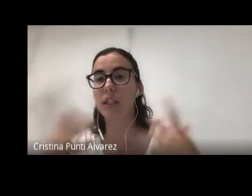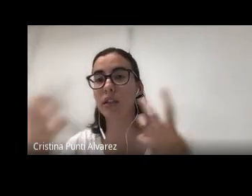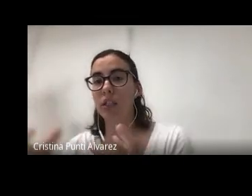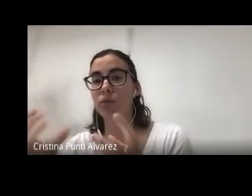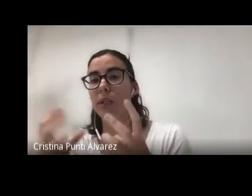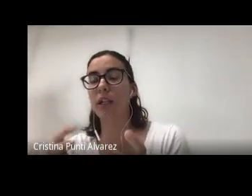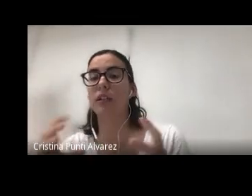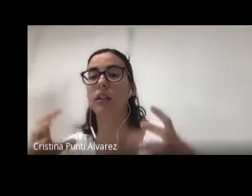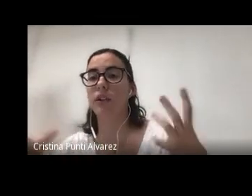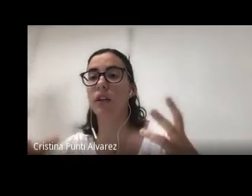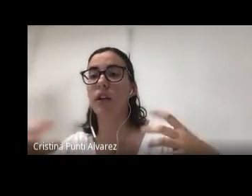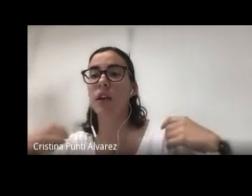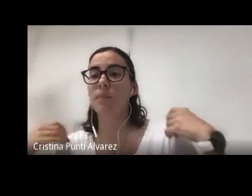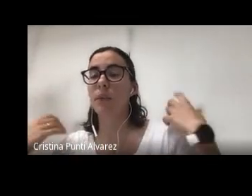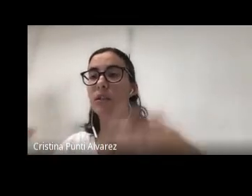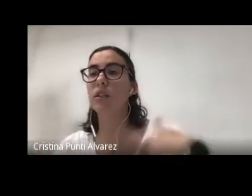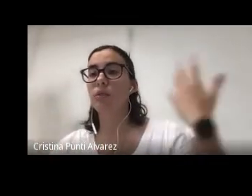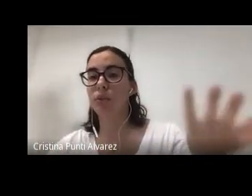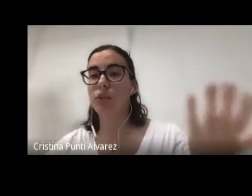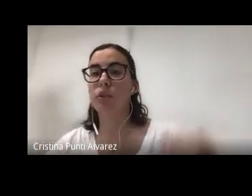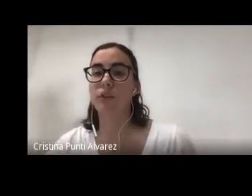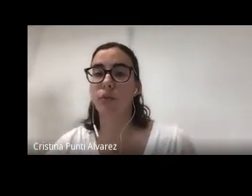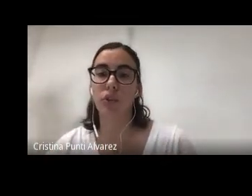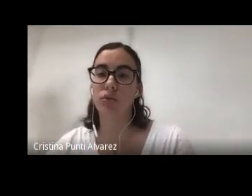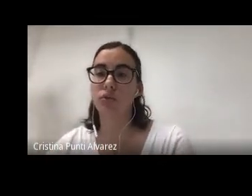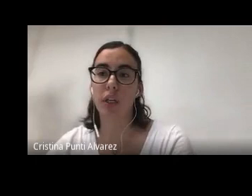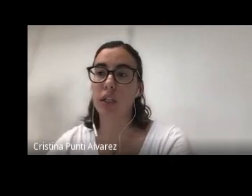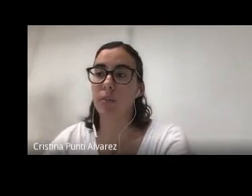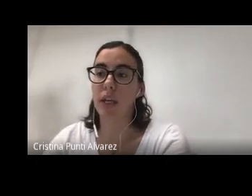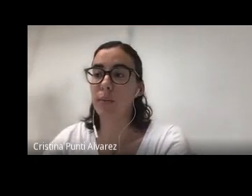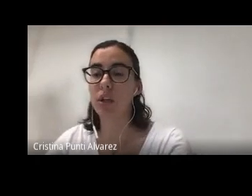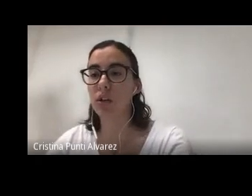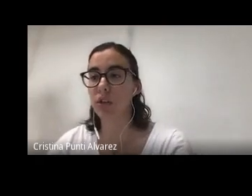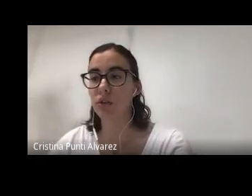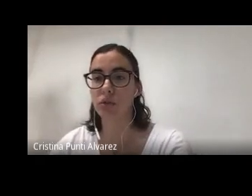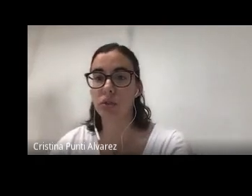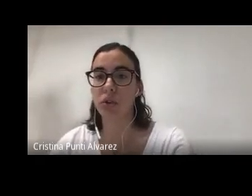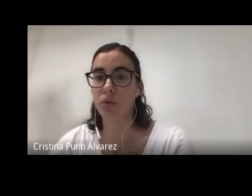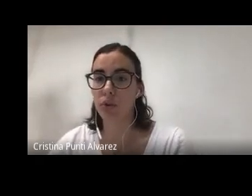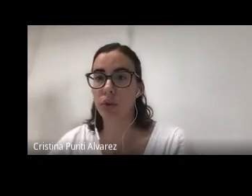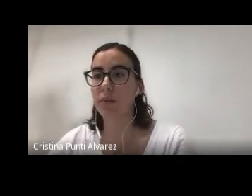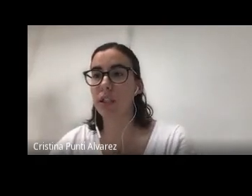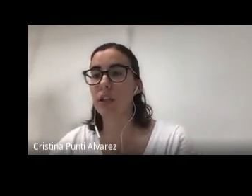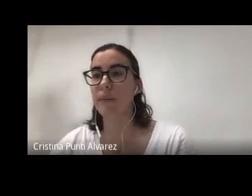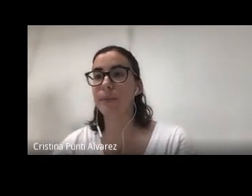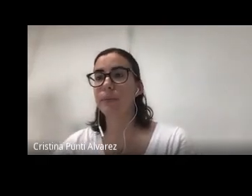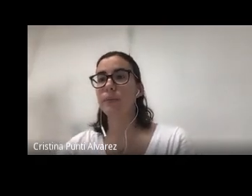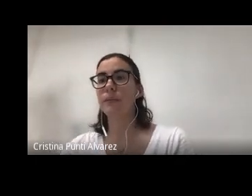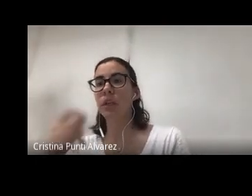one, that this would be like the different materials that we would use afterwards to train any model or use or work with,